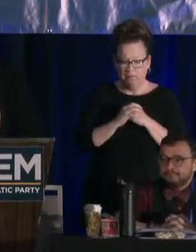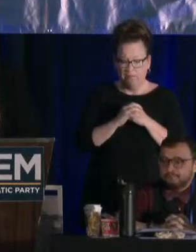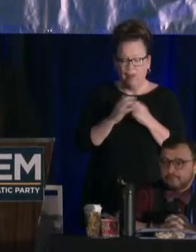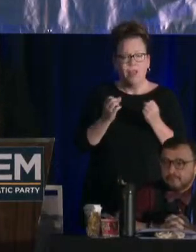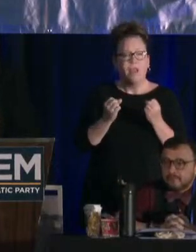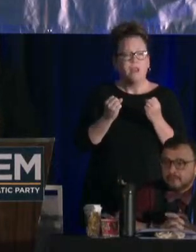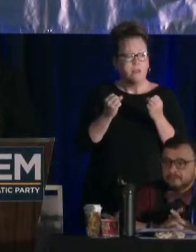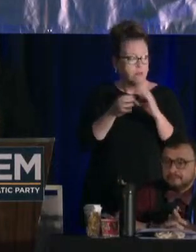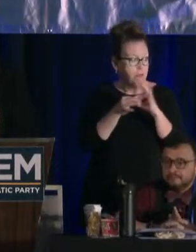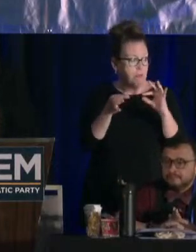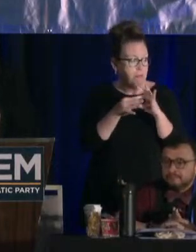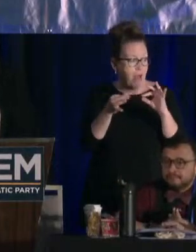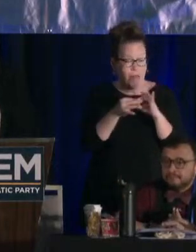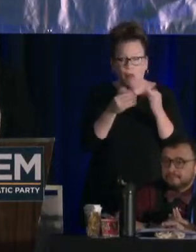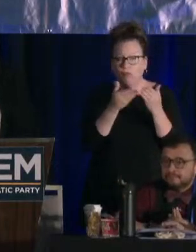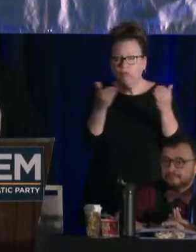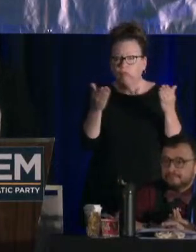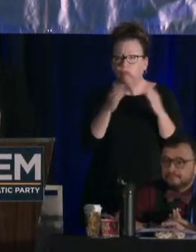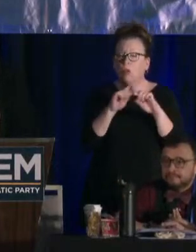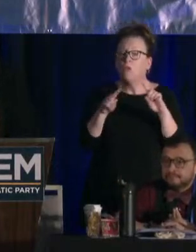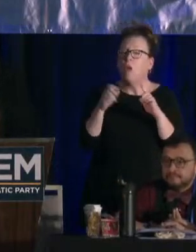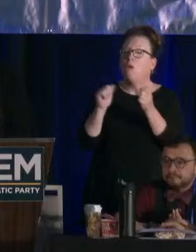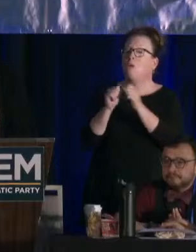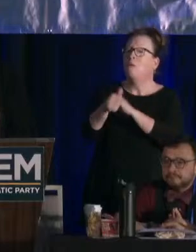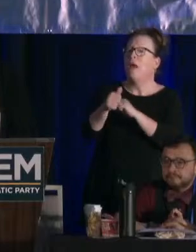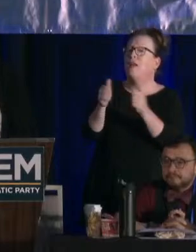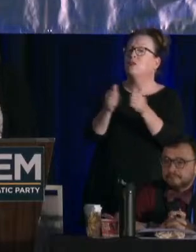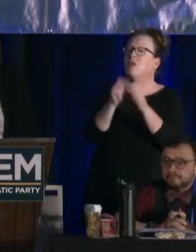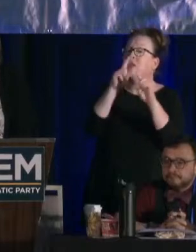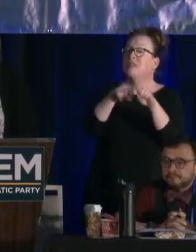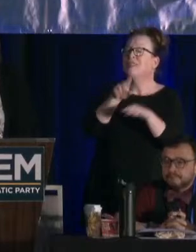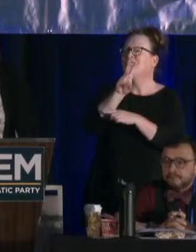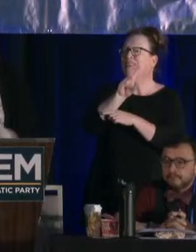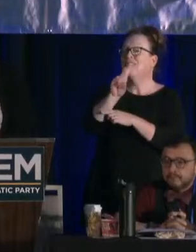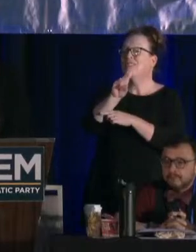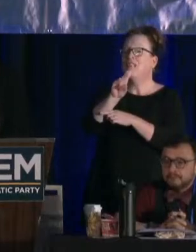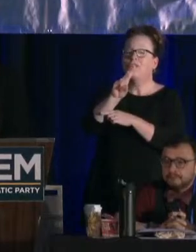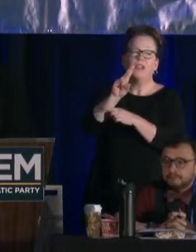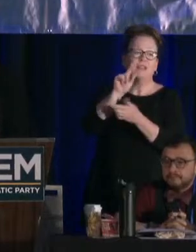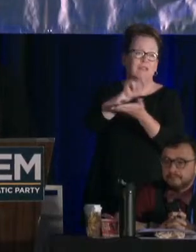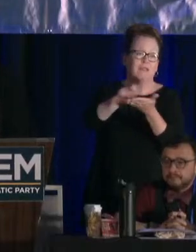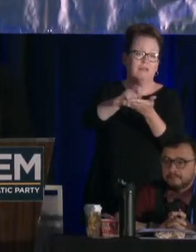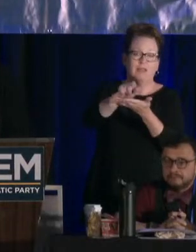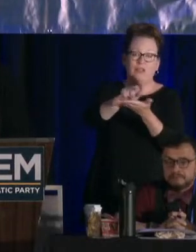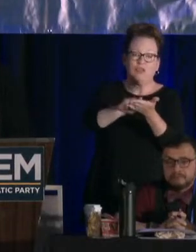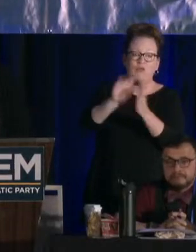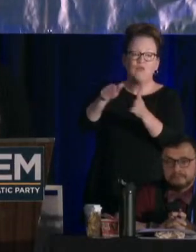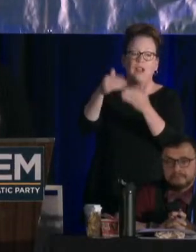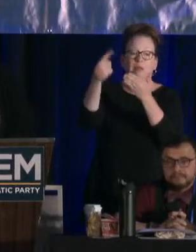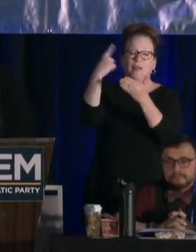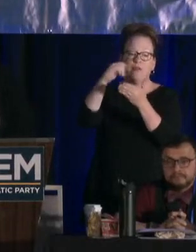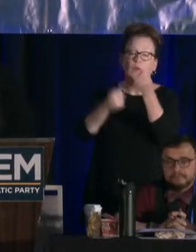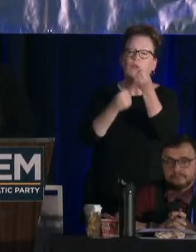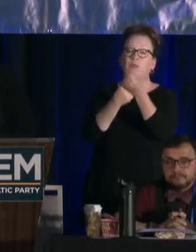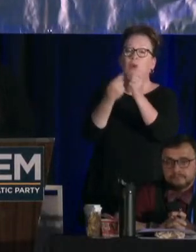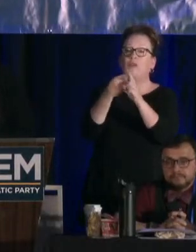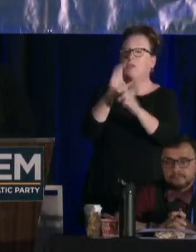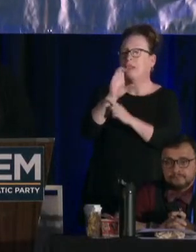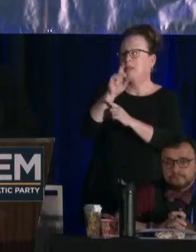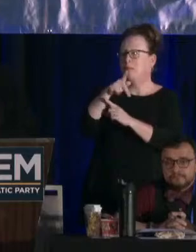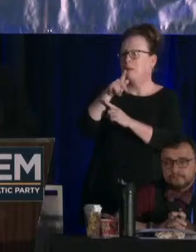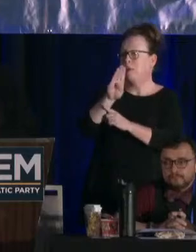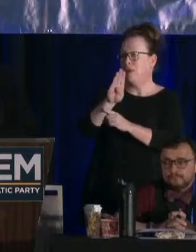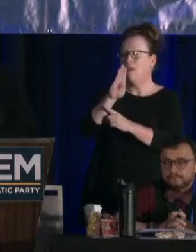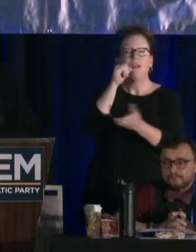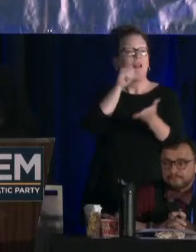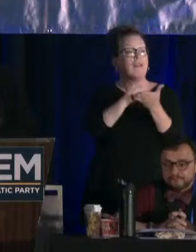public comment, then passed on consent 67 pieces of legislation recommended for support by the CDP.